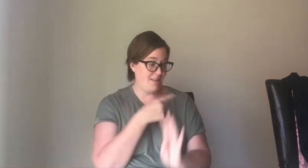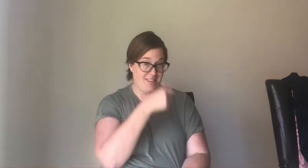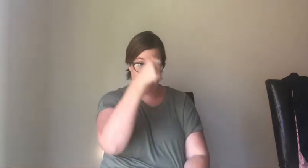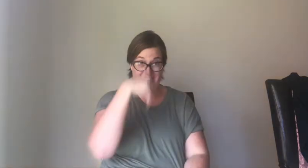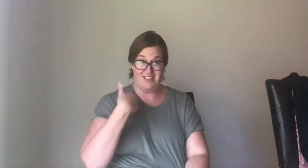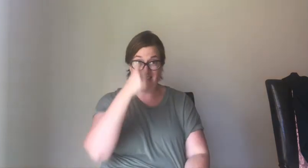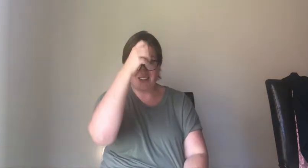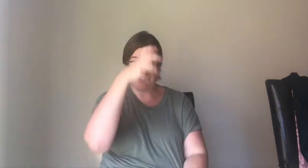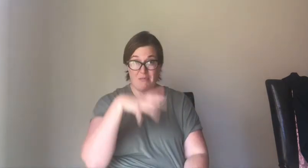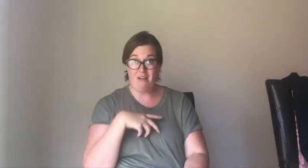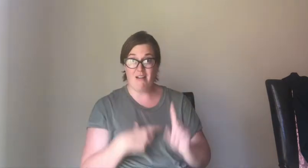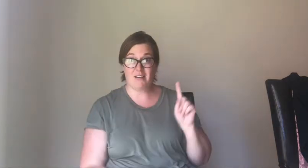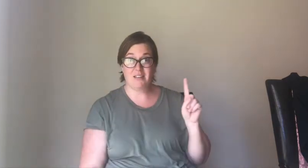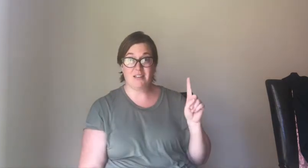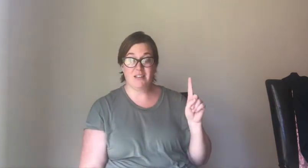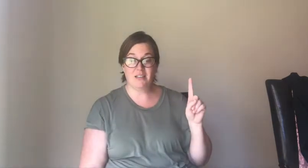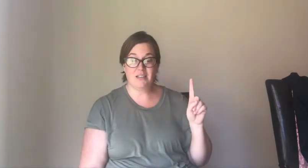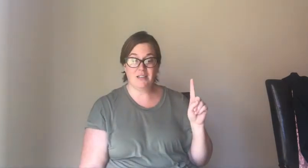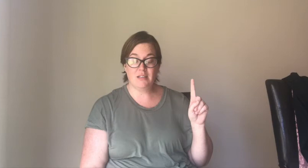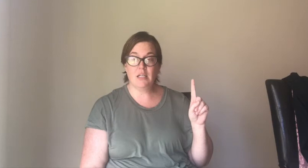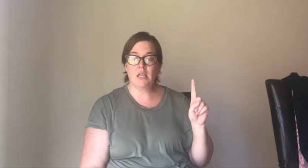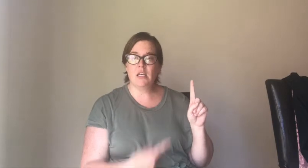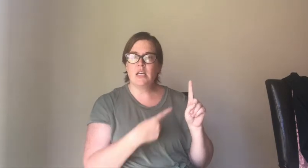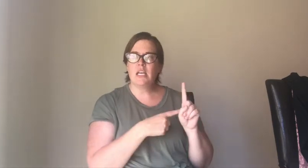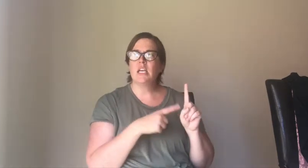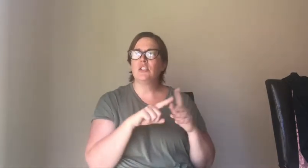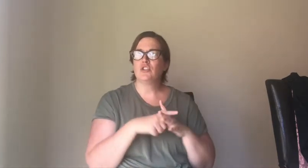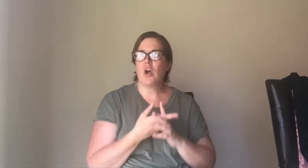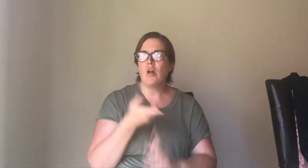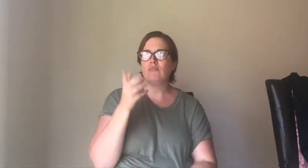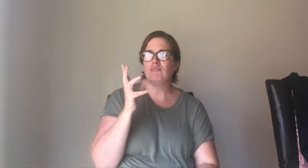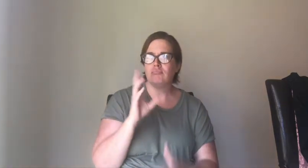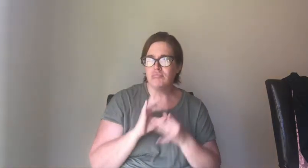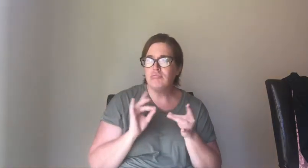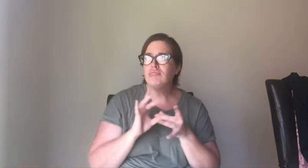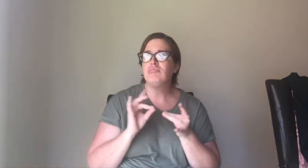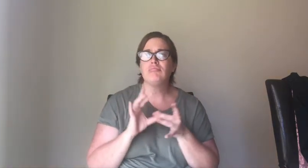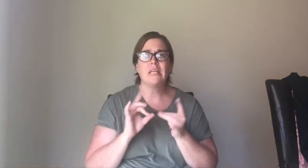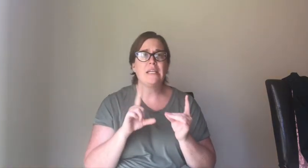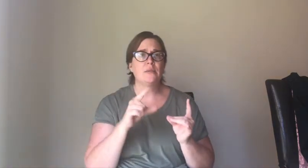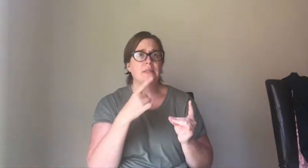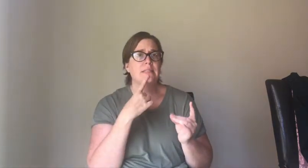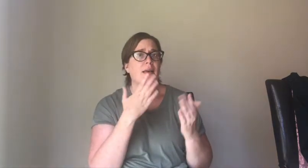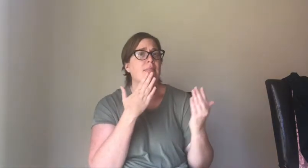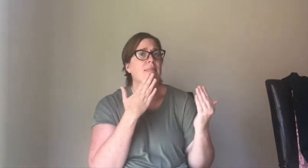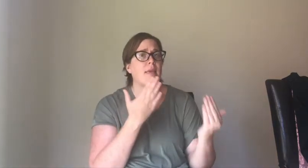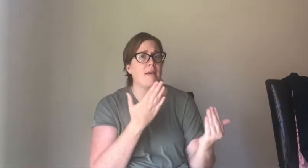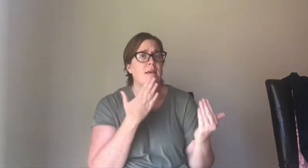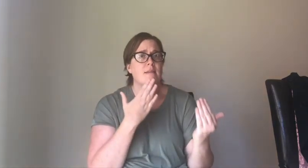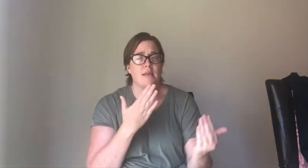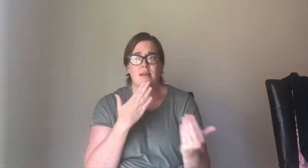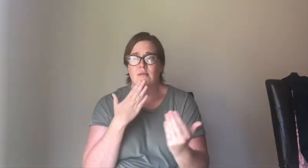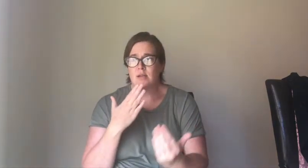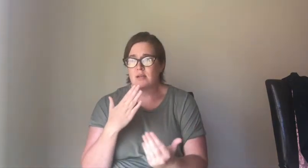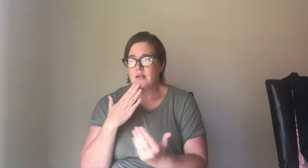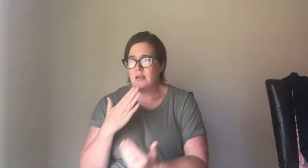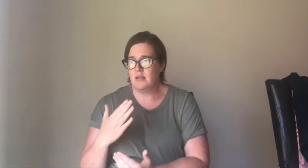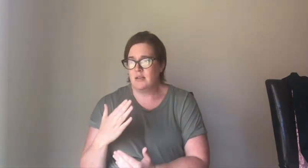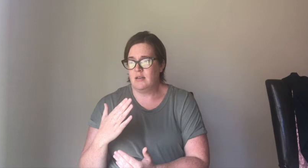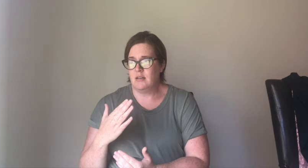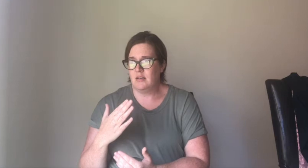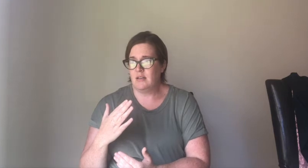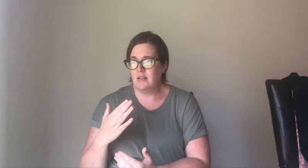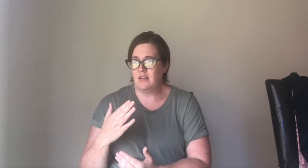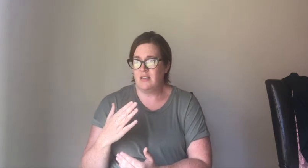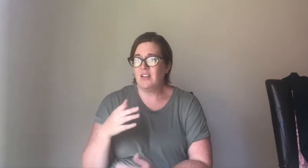to rescue these young boys. But eventually, on July 10th, the last of these boys were rescued, and they came out of the cave. This